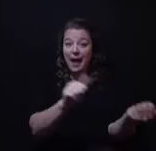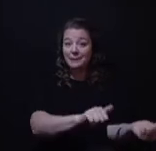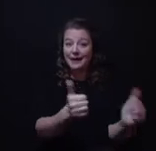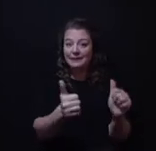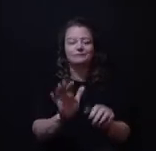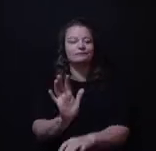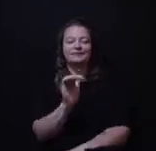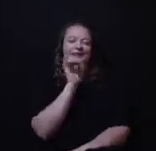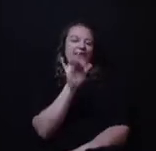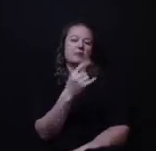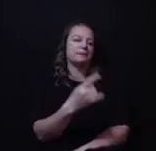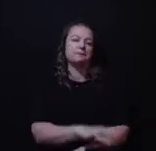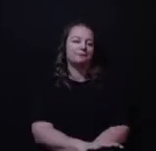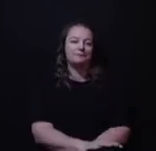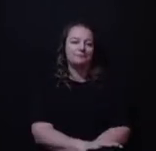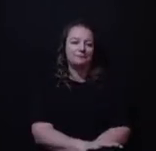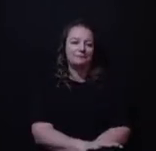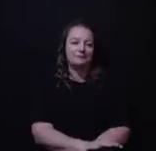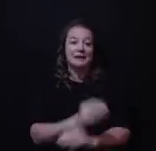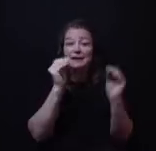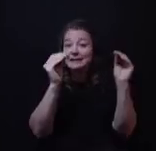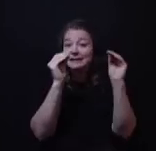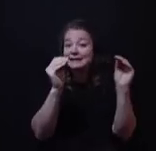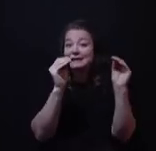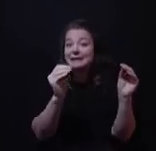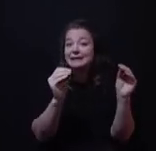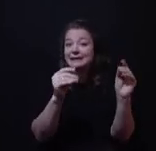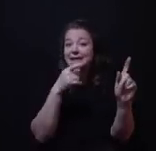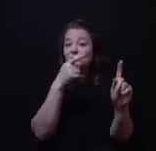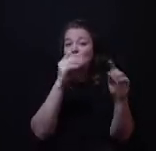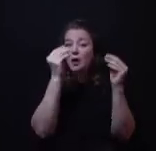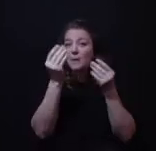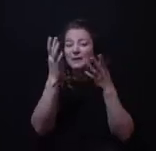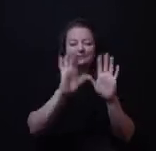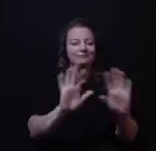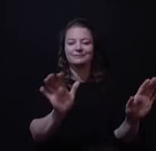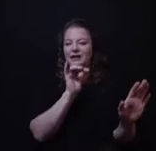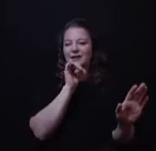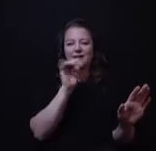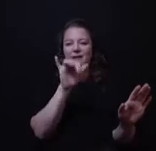Baptize, it's not that word. Teaching them to obey, not that word.